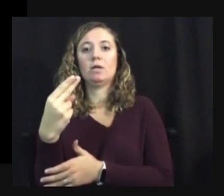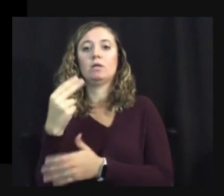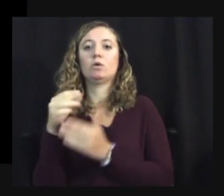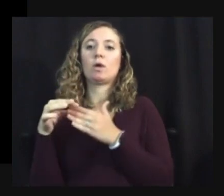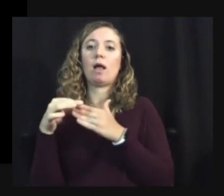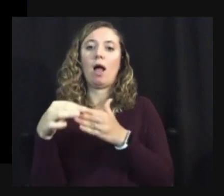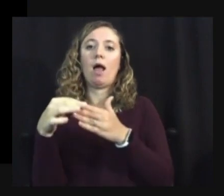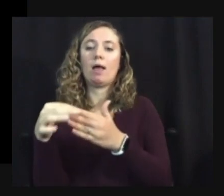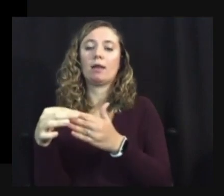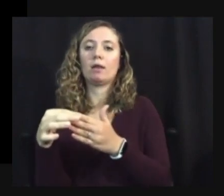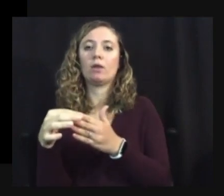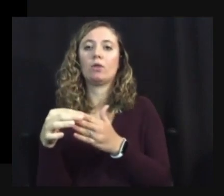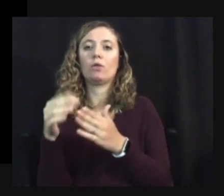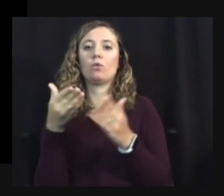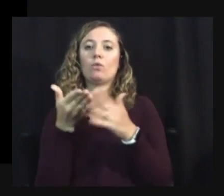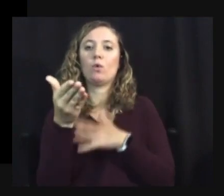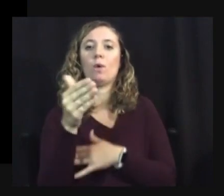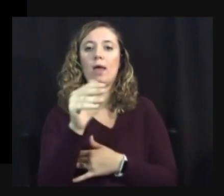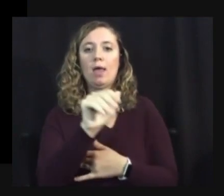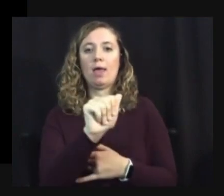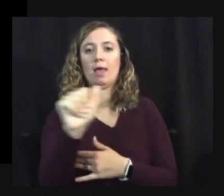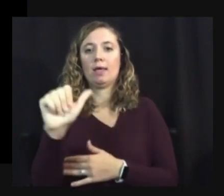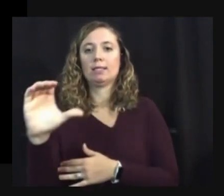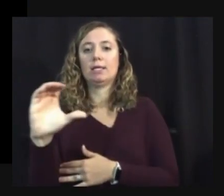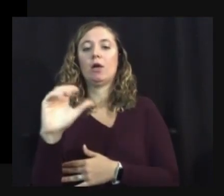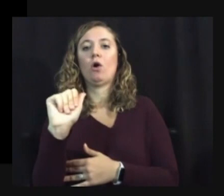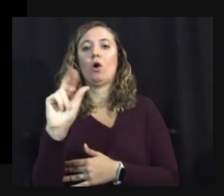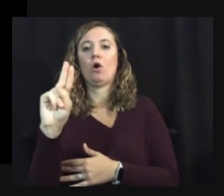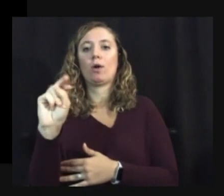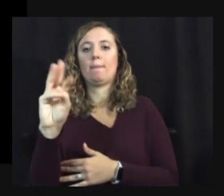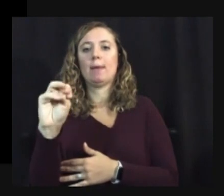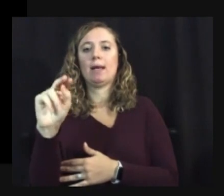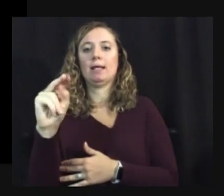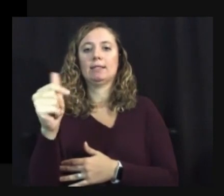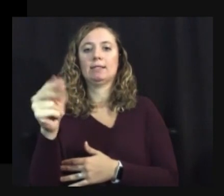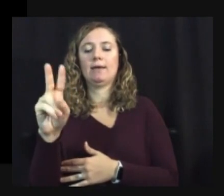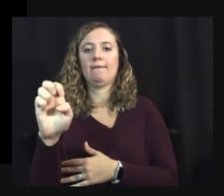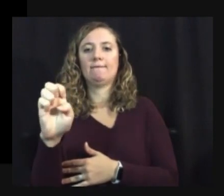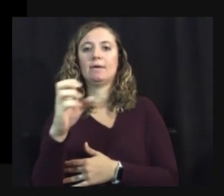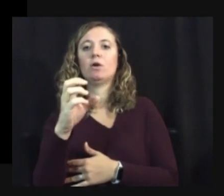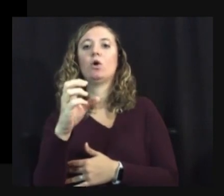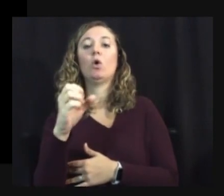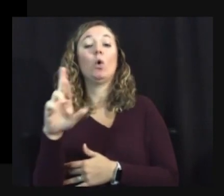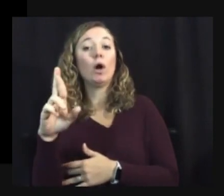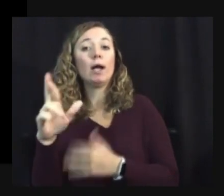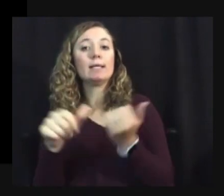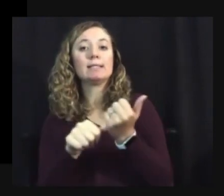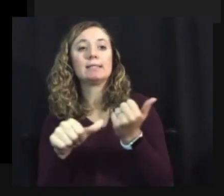on augmentative and assistive or alternative communication.